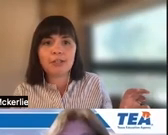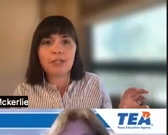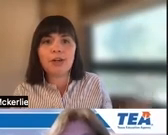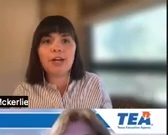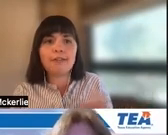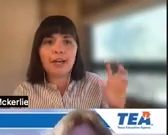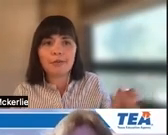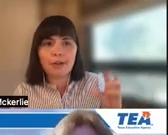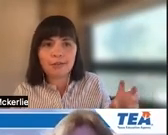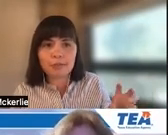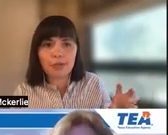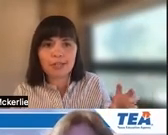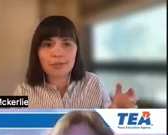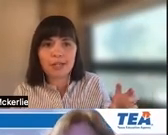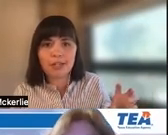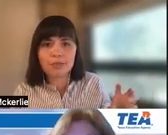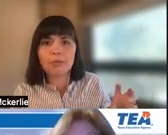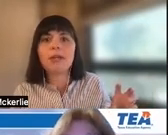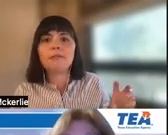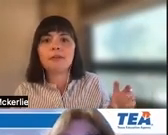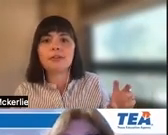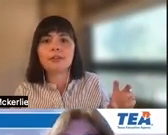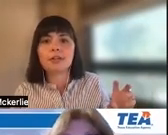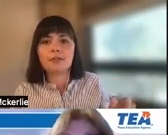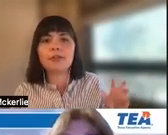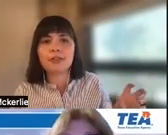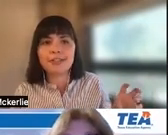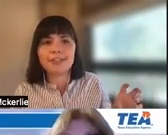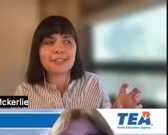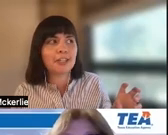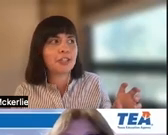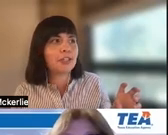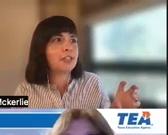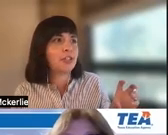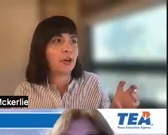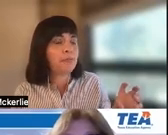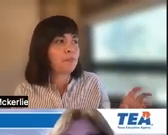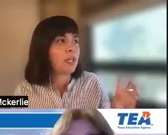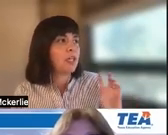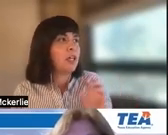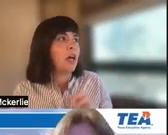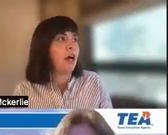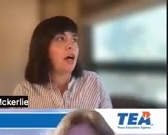outline that so we all have that reference point as well as we go further in this discussion. So